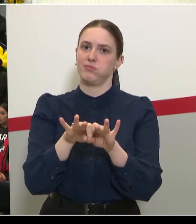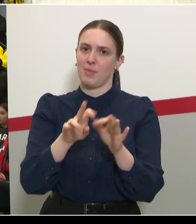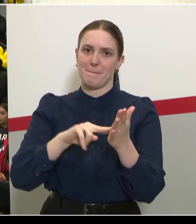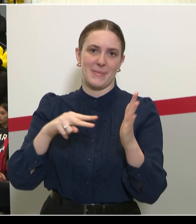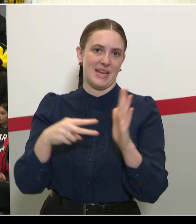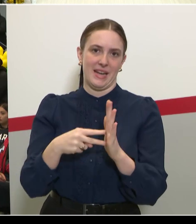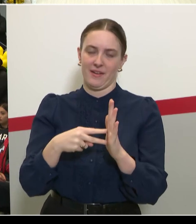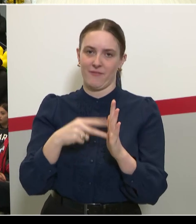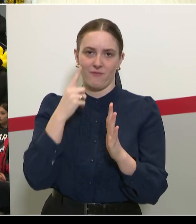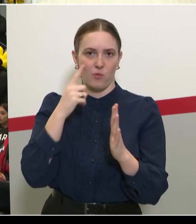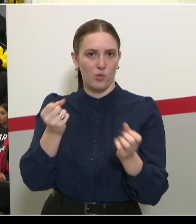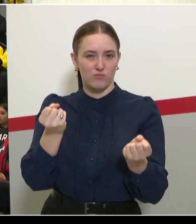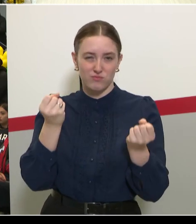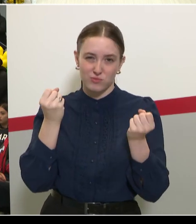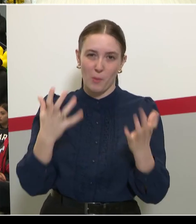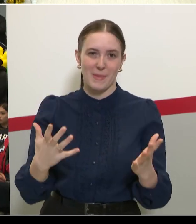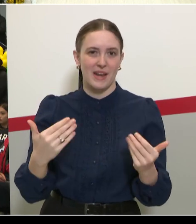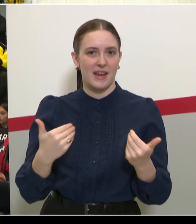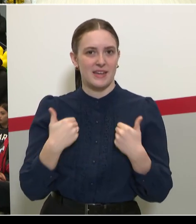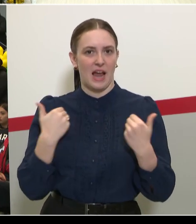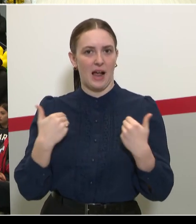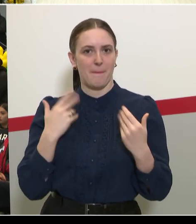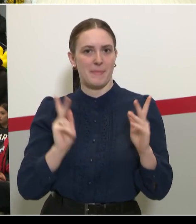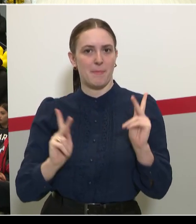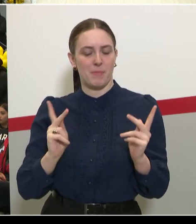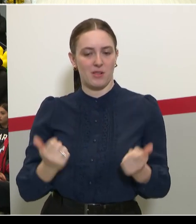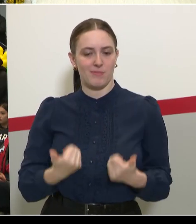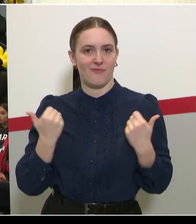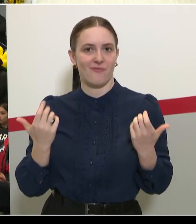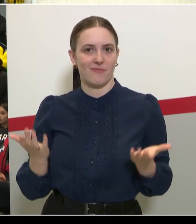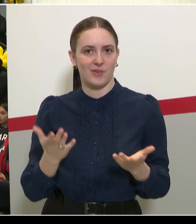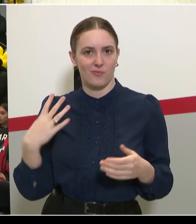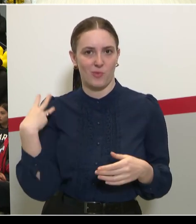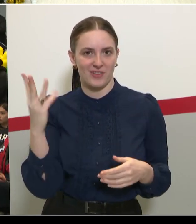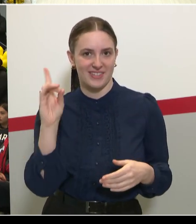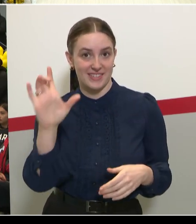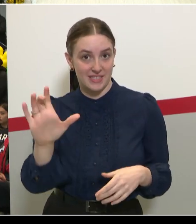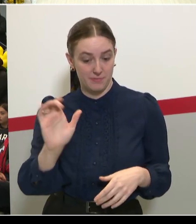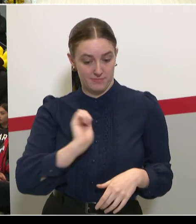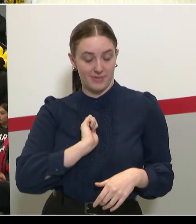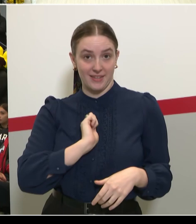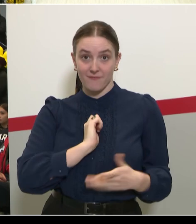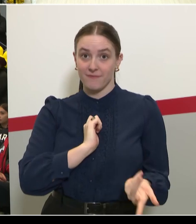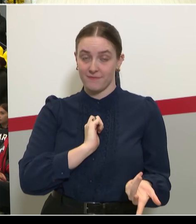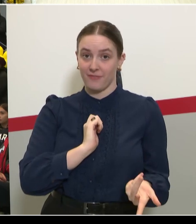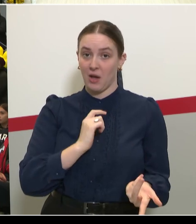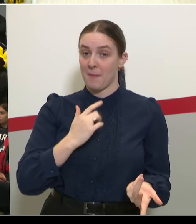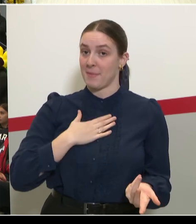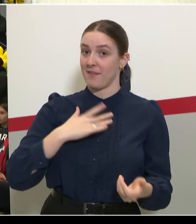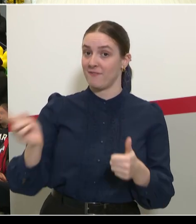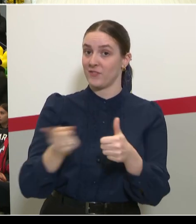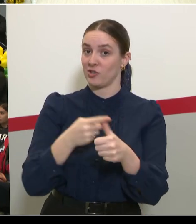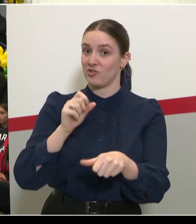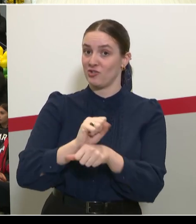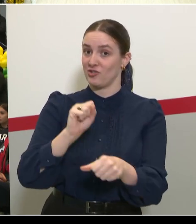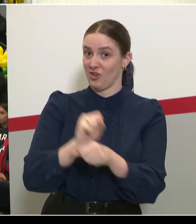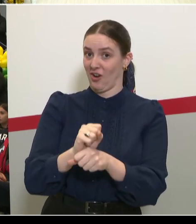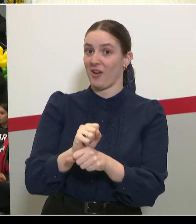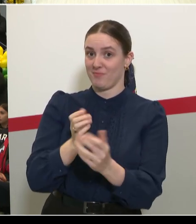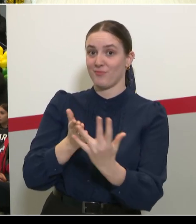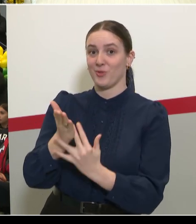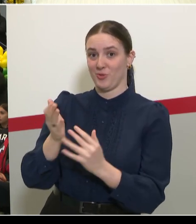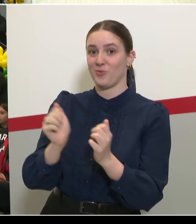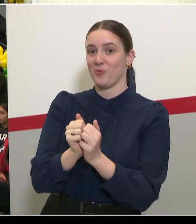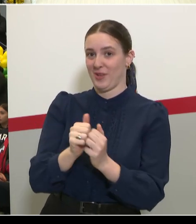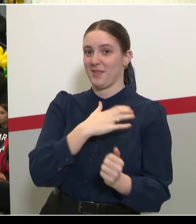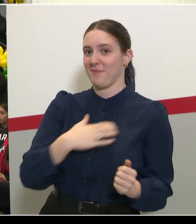young Washingtonians, including myself. I got my first job through Marion Barry's Summer Youth Employment